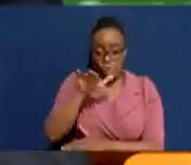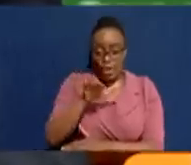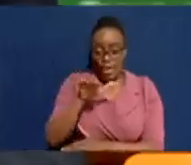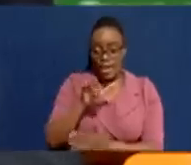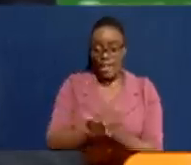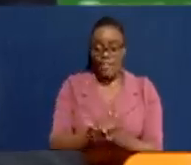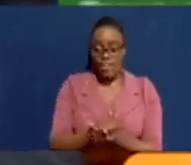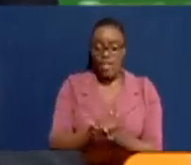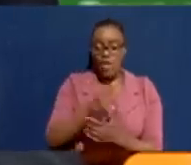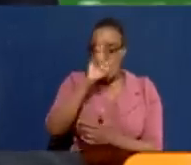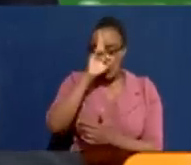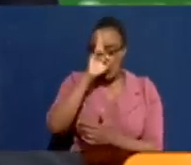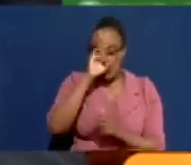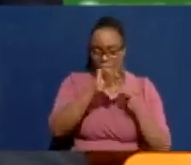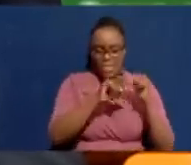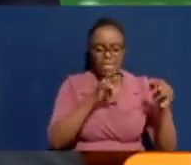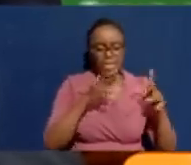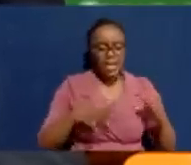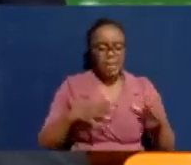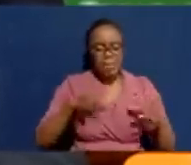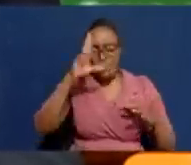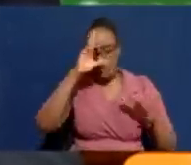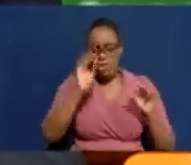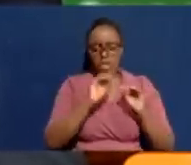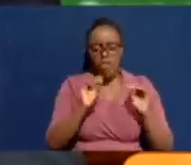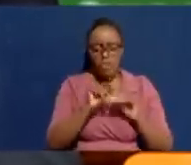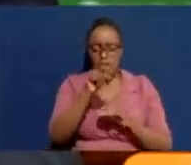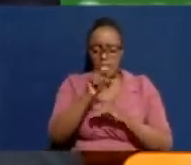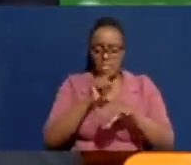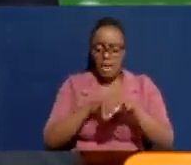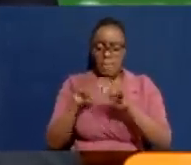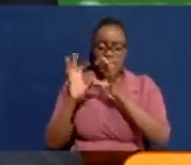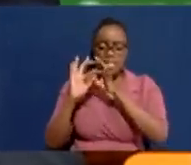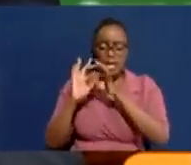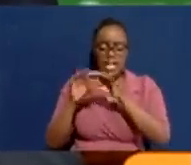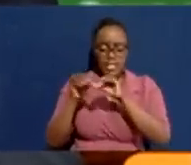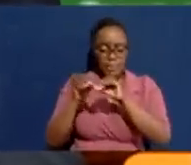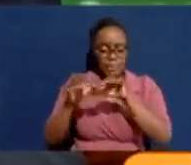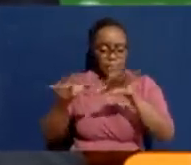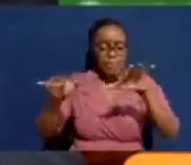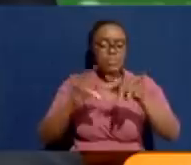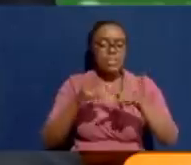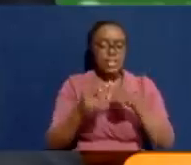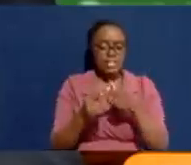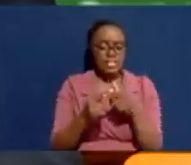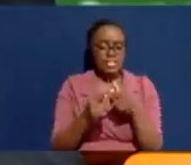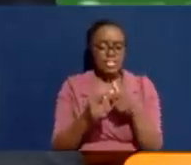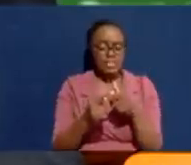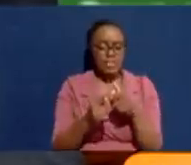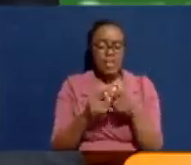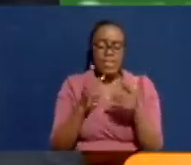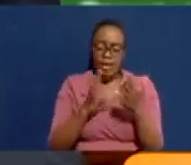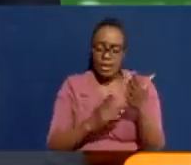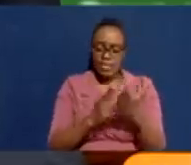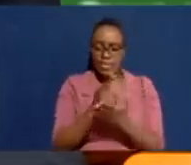kill police officers, they kill civilians. When that culture permits, then the